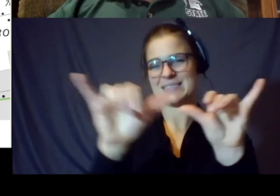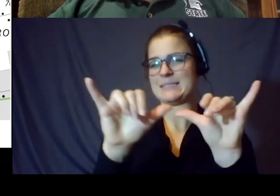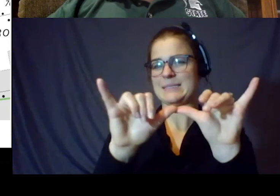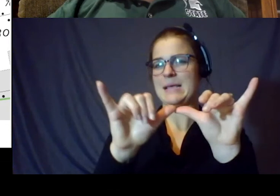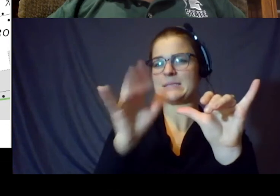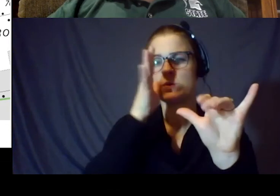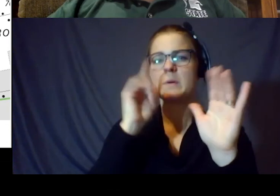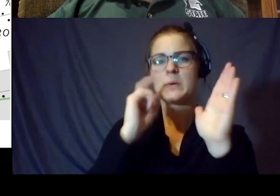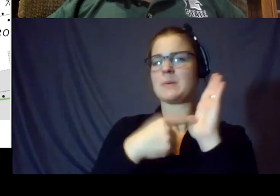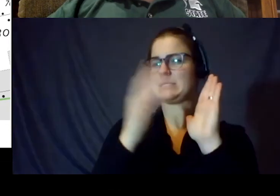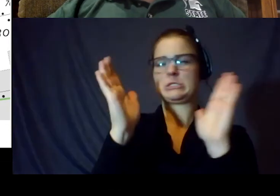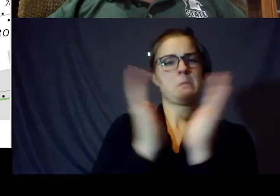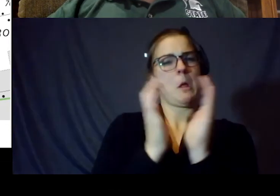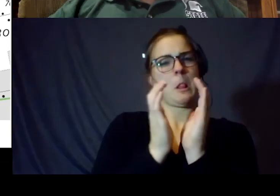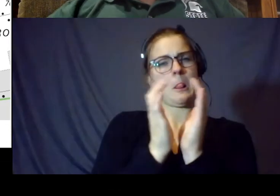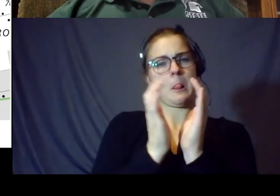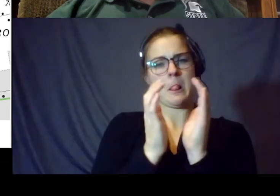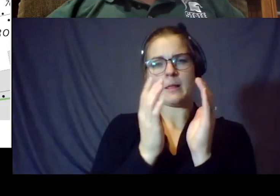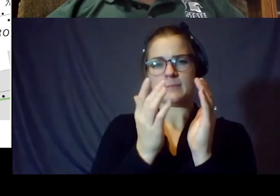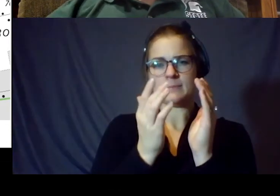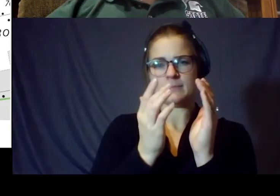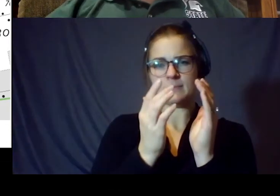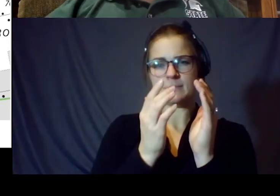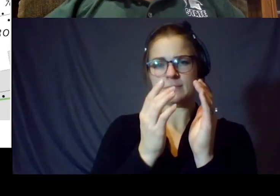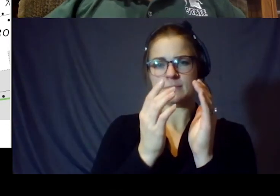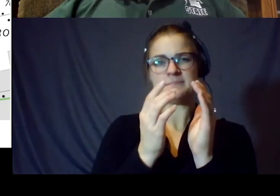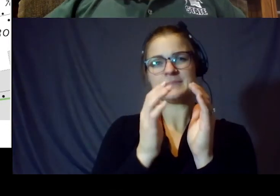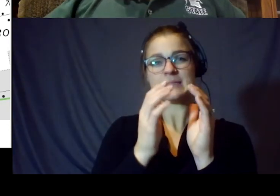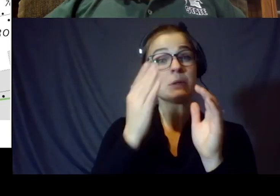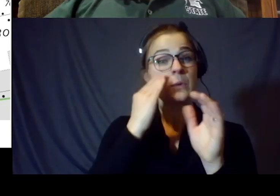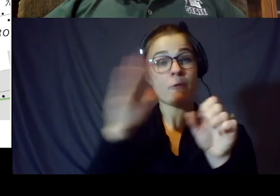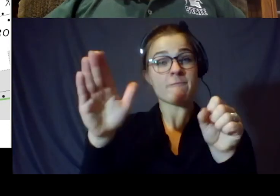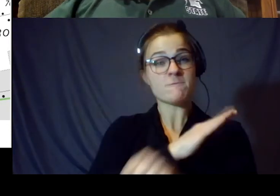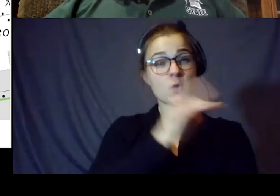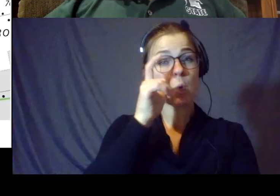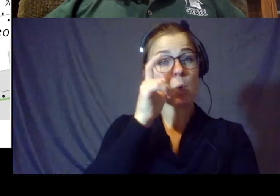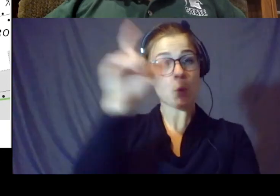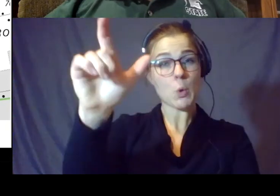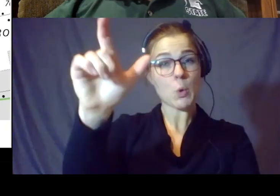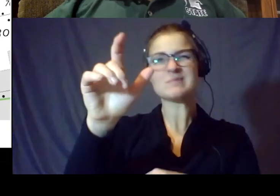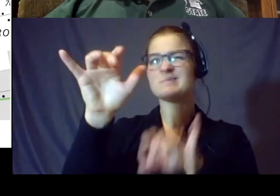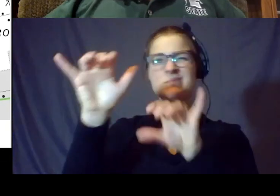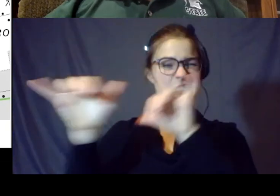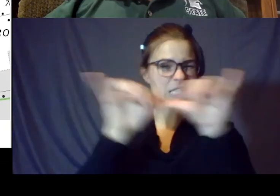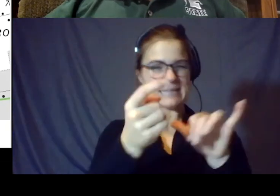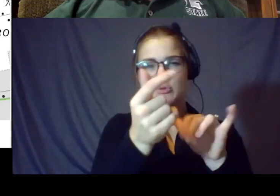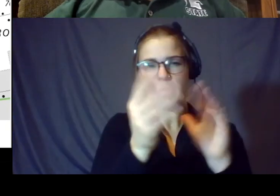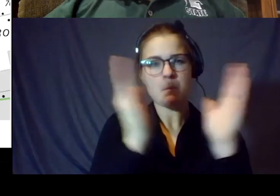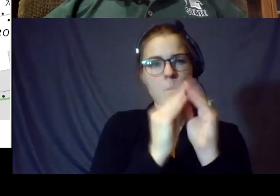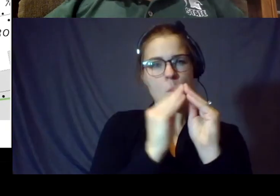about the size of a little bit smaller than the full moon. But if you get binoculars, you